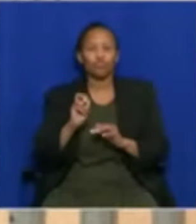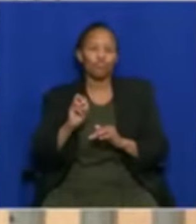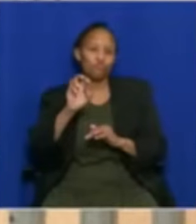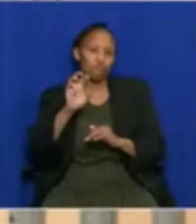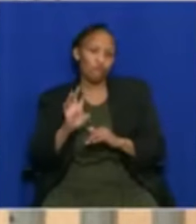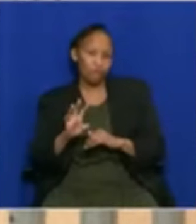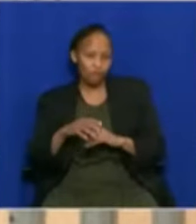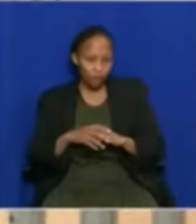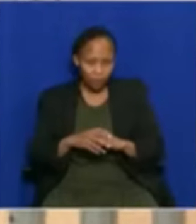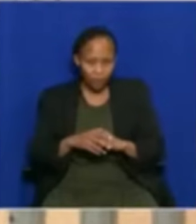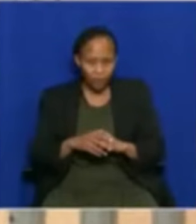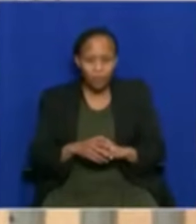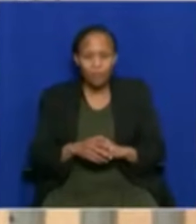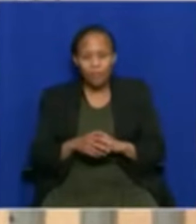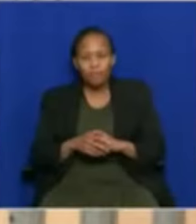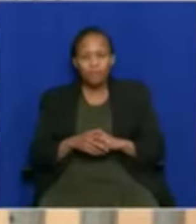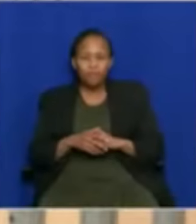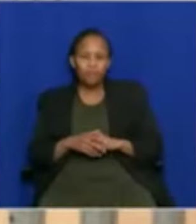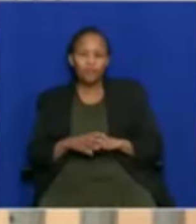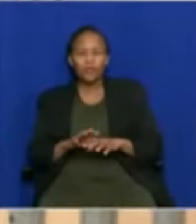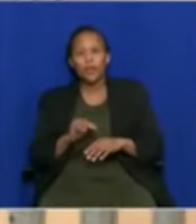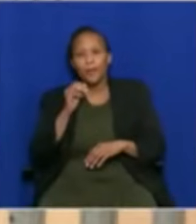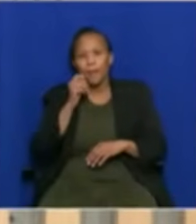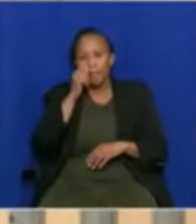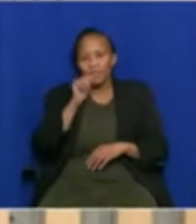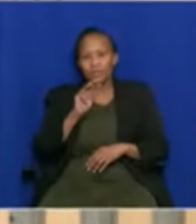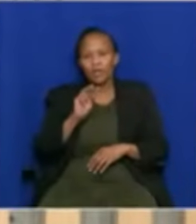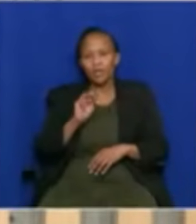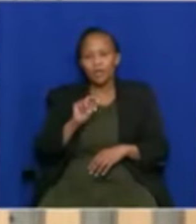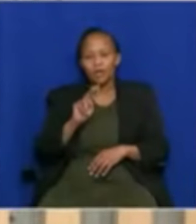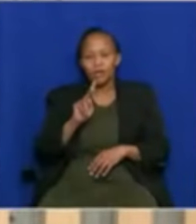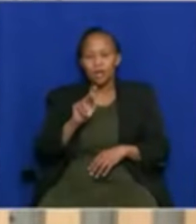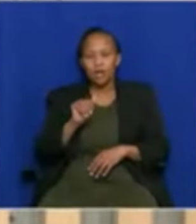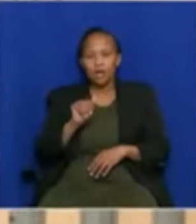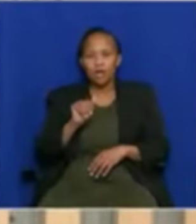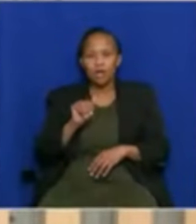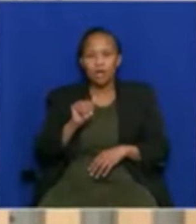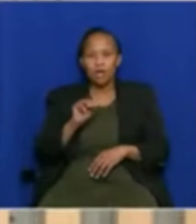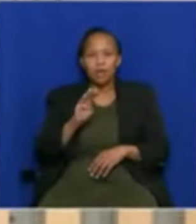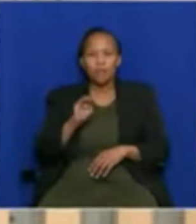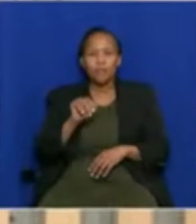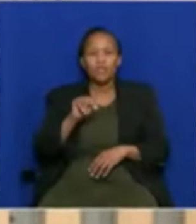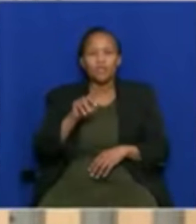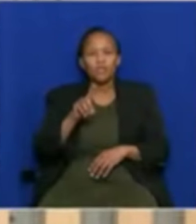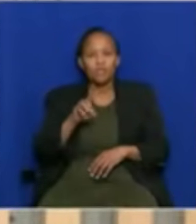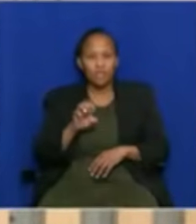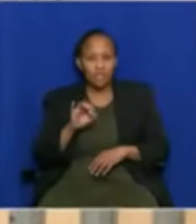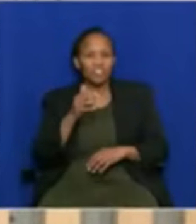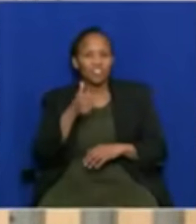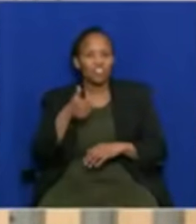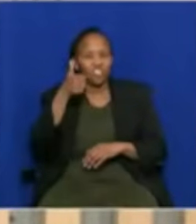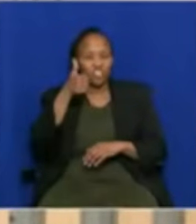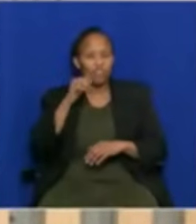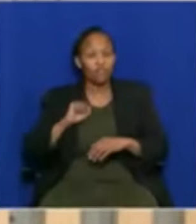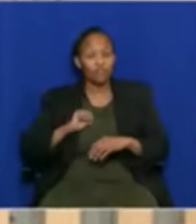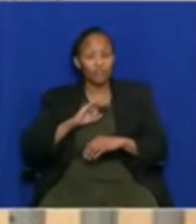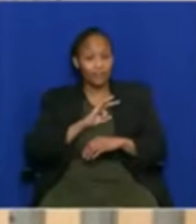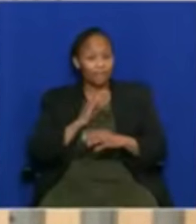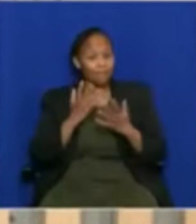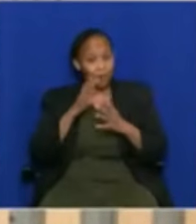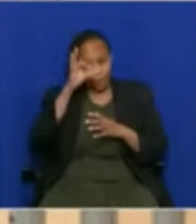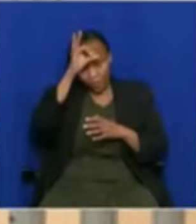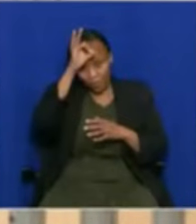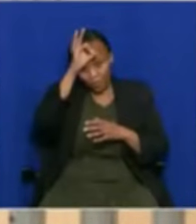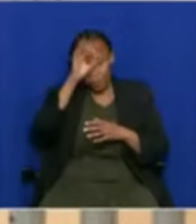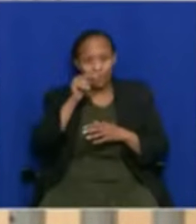And Mr. Nkabinde, Chief of Staff, the Ministry of Police, states to the investigating